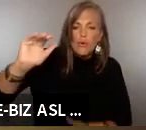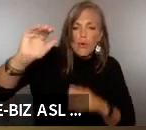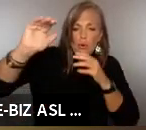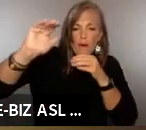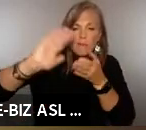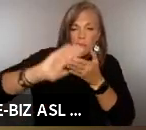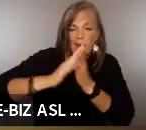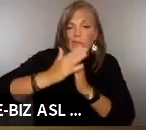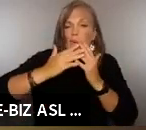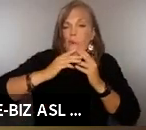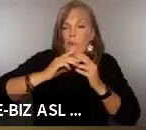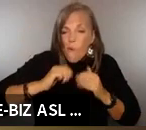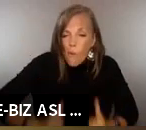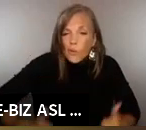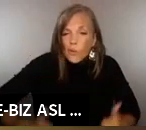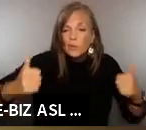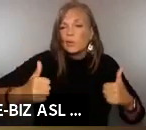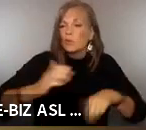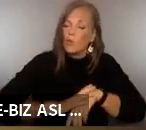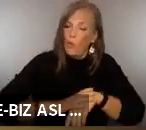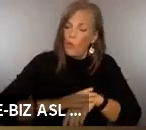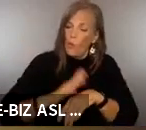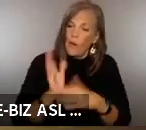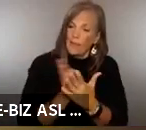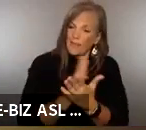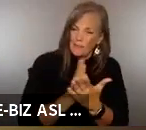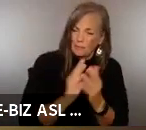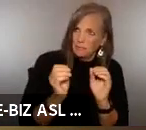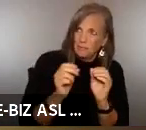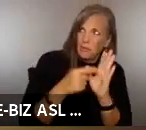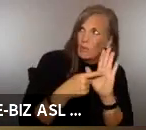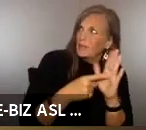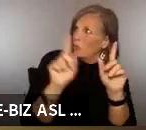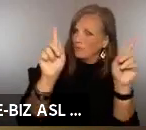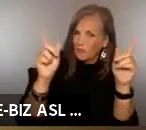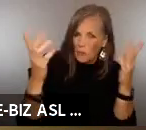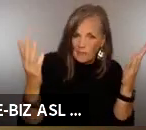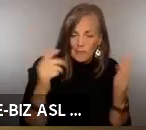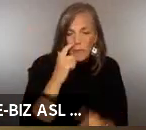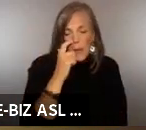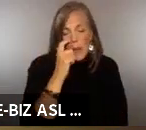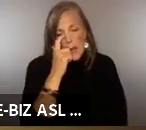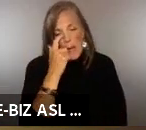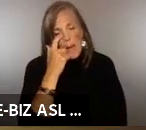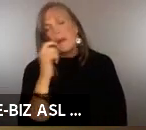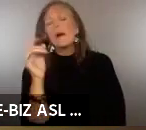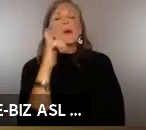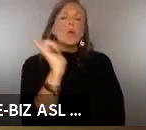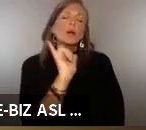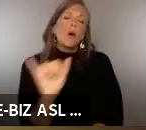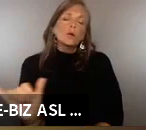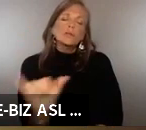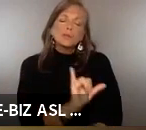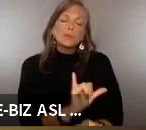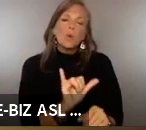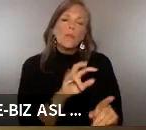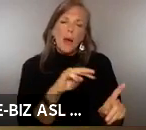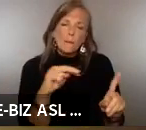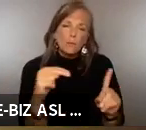big a difference, but there doesn't seem to be an example. But it also seems the perception of what autism is and what that means